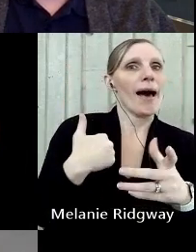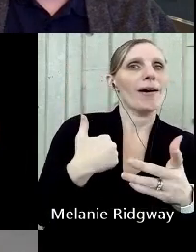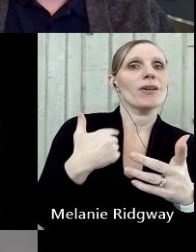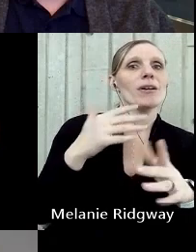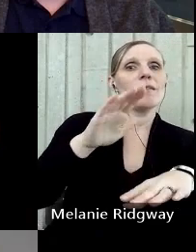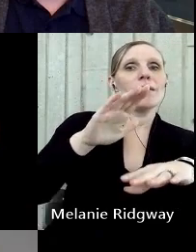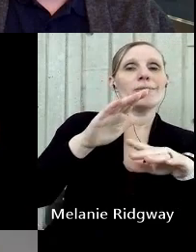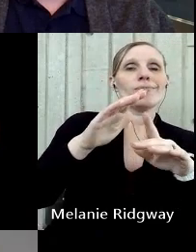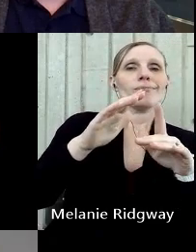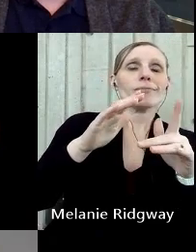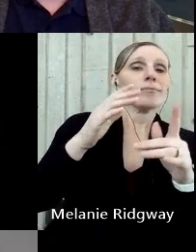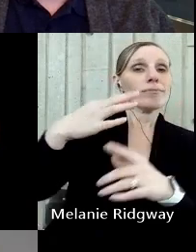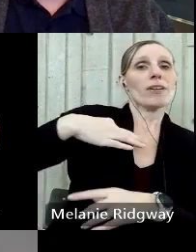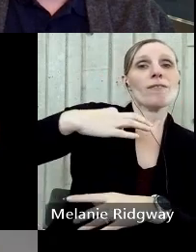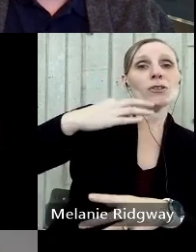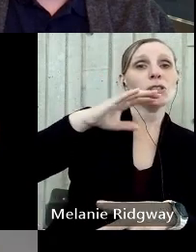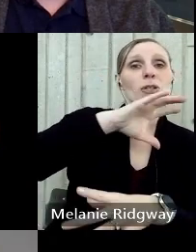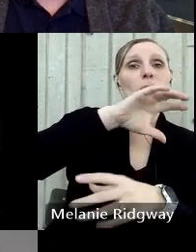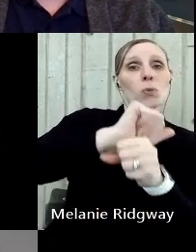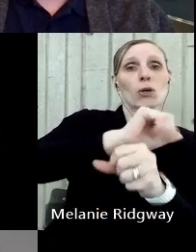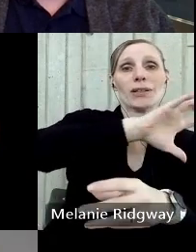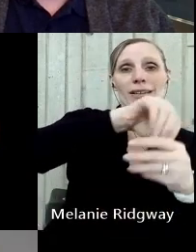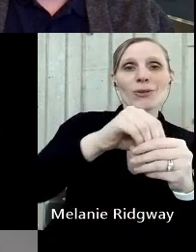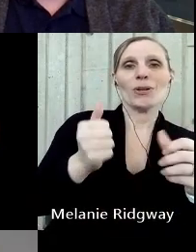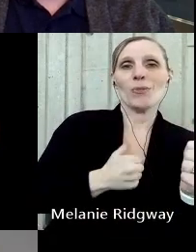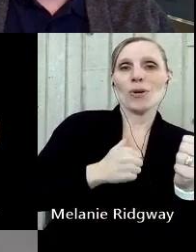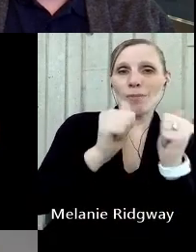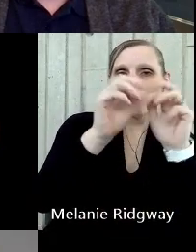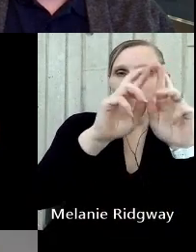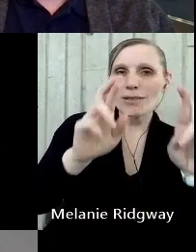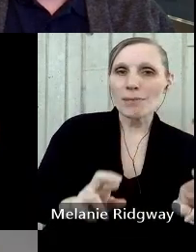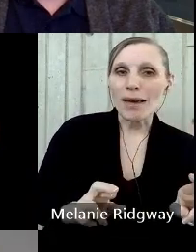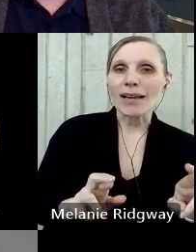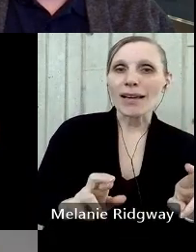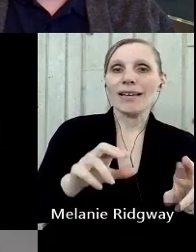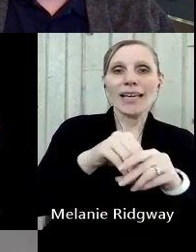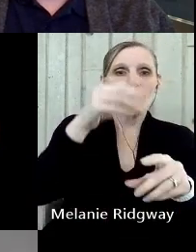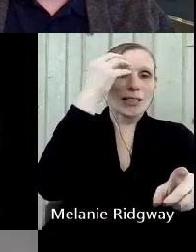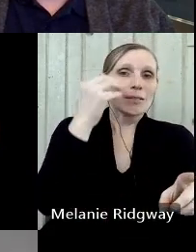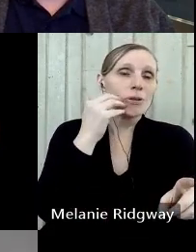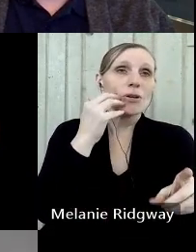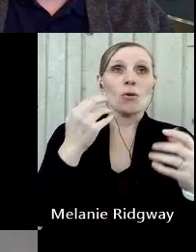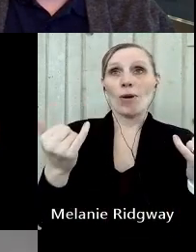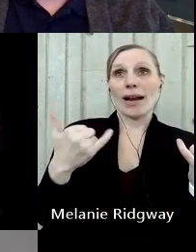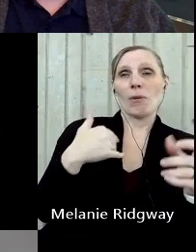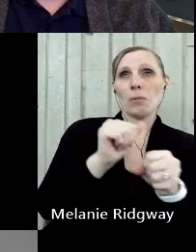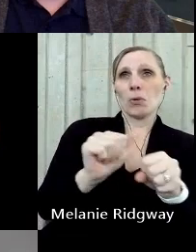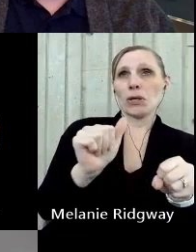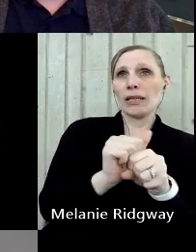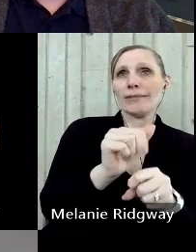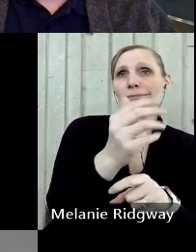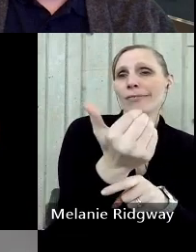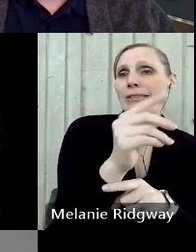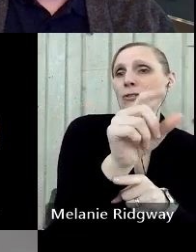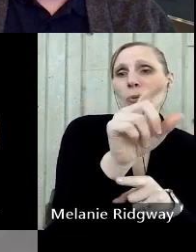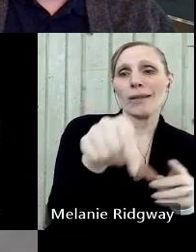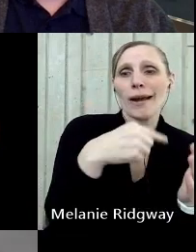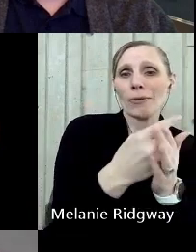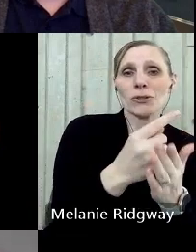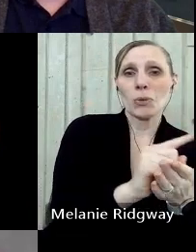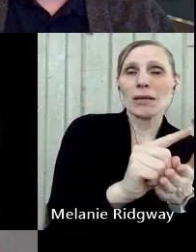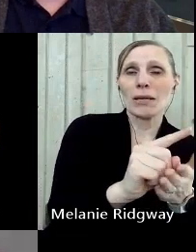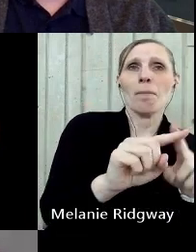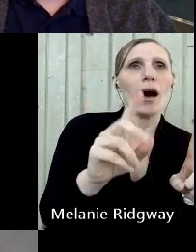though I'm doing what I'm doing right now and I'm making $20 an hour and I'm working 15 hours a week, I'm okay with that. I need to build